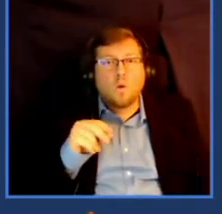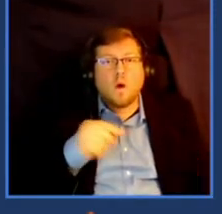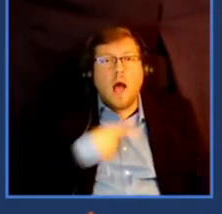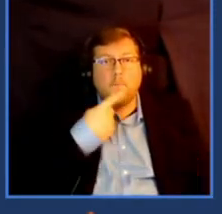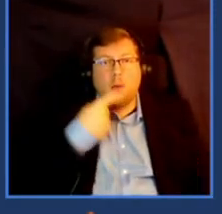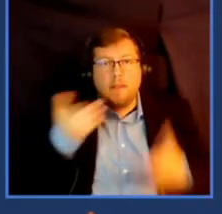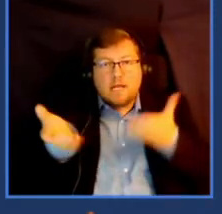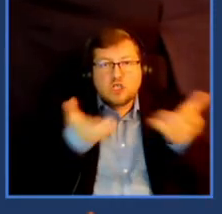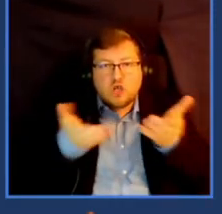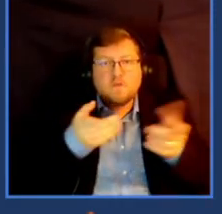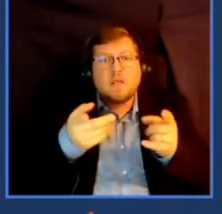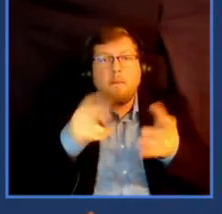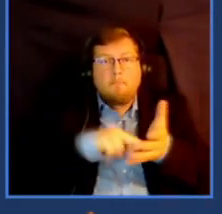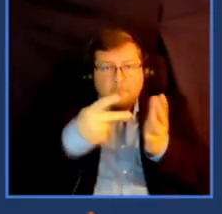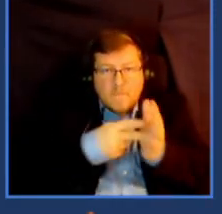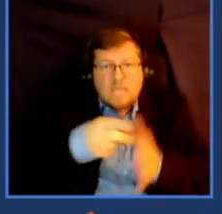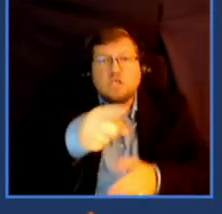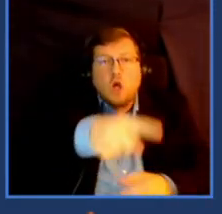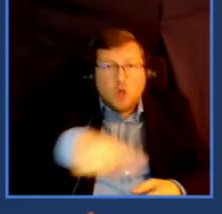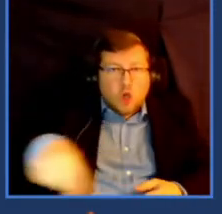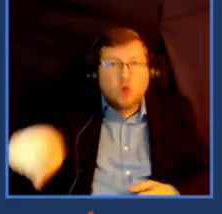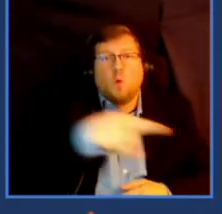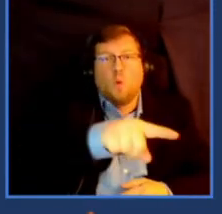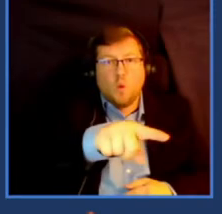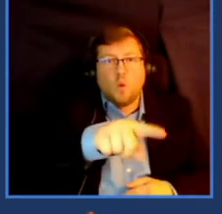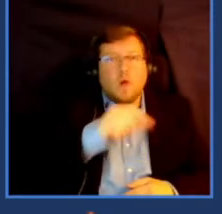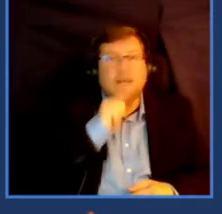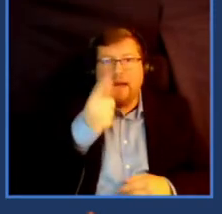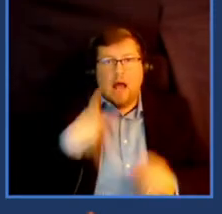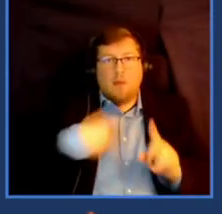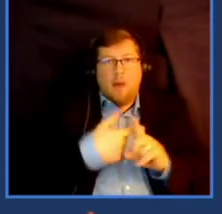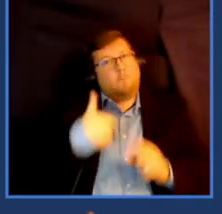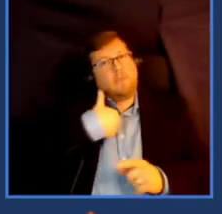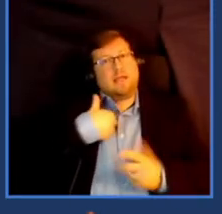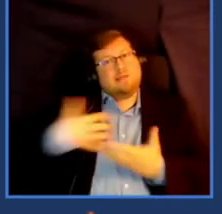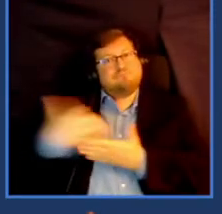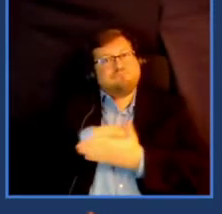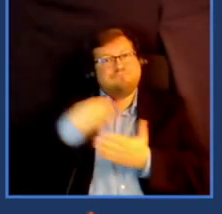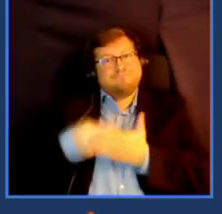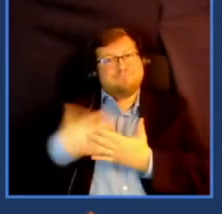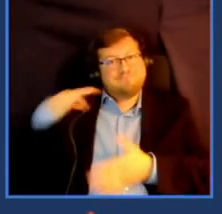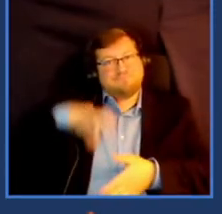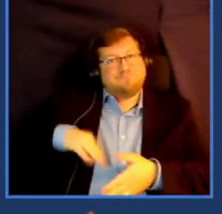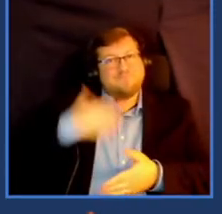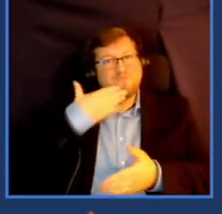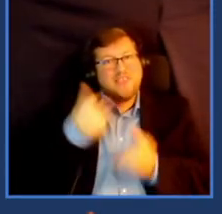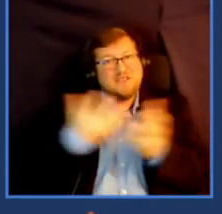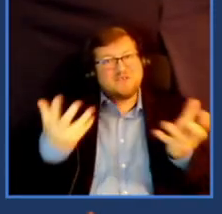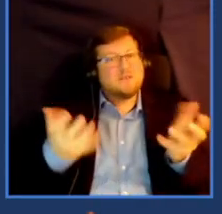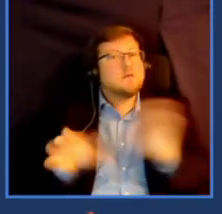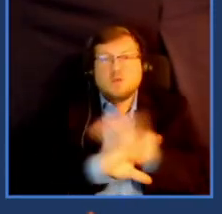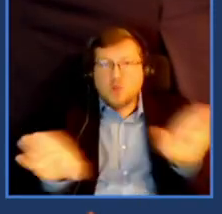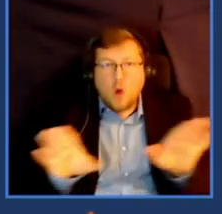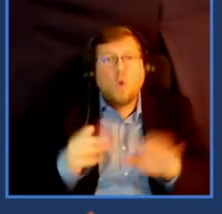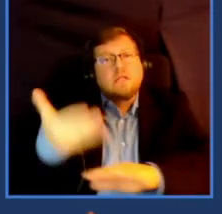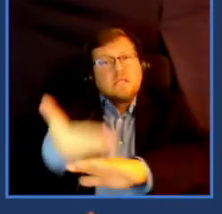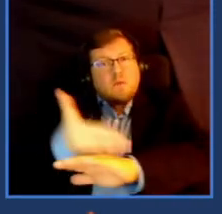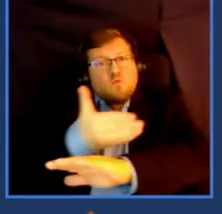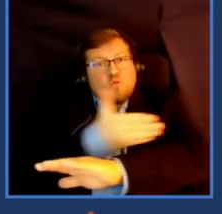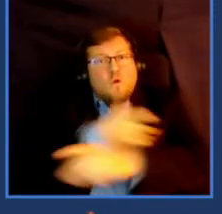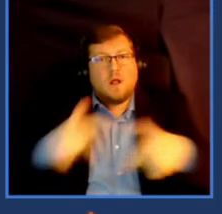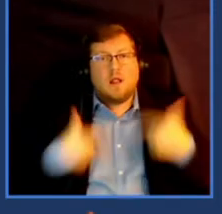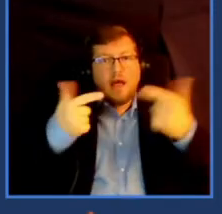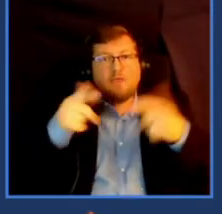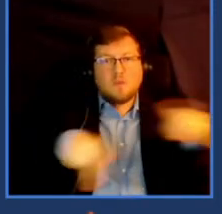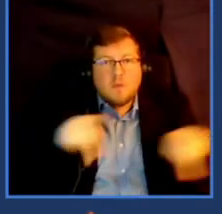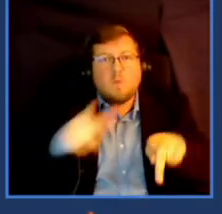It isn't about them. It's not about enriching themselves. It's about making people's lives better, about giving people a